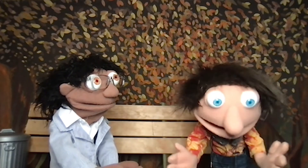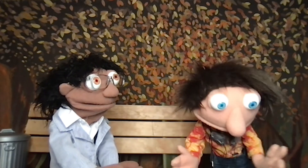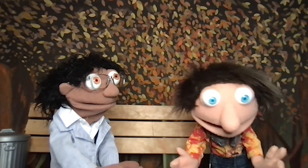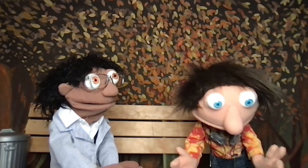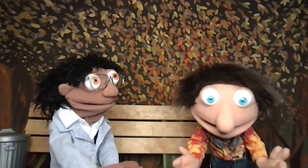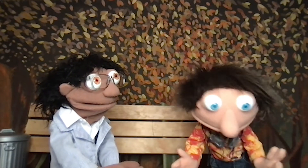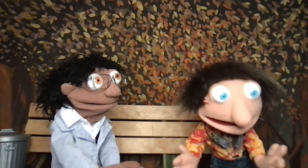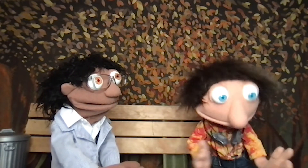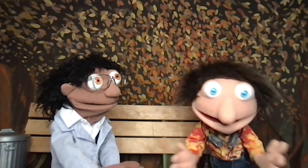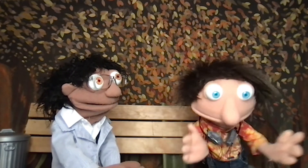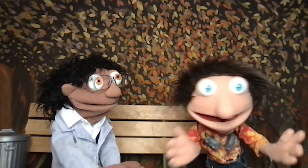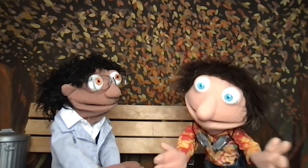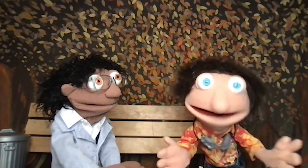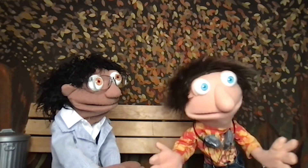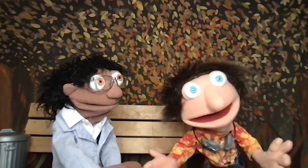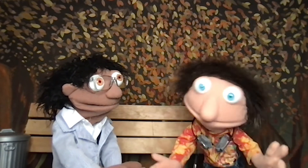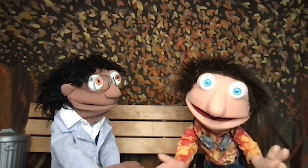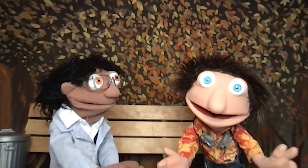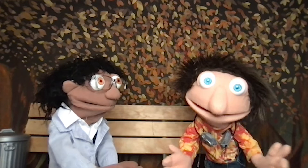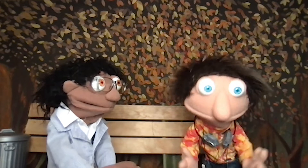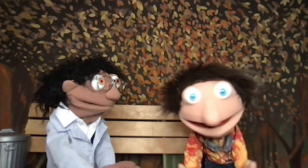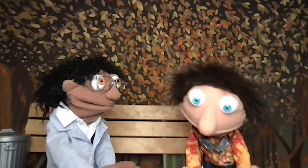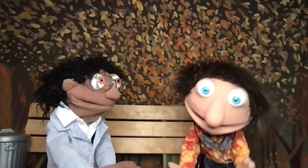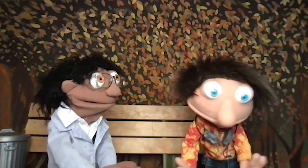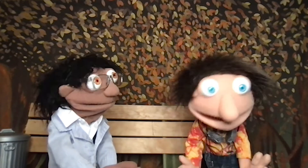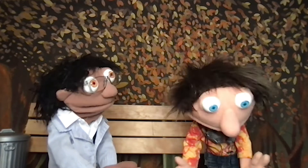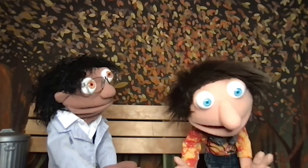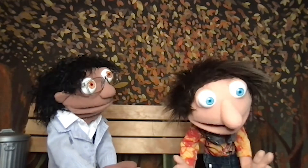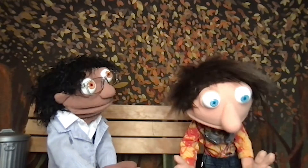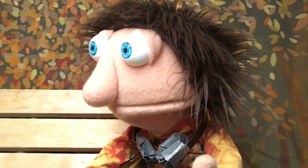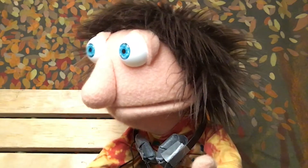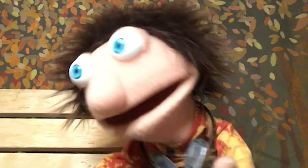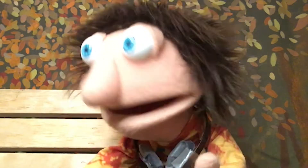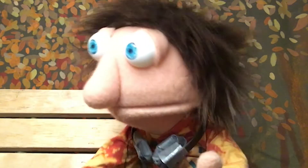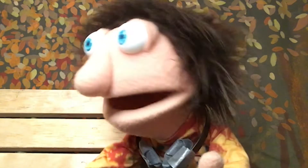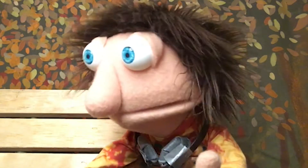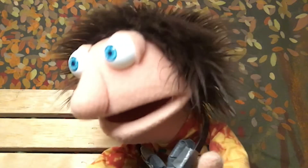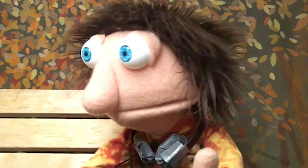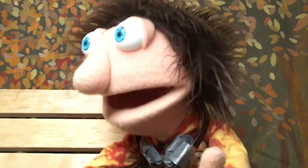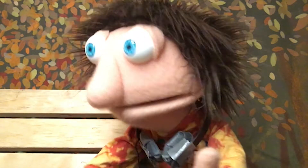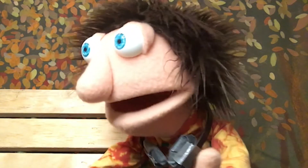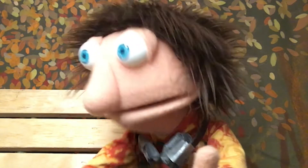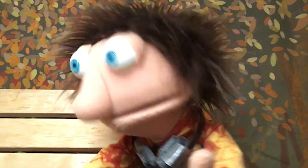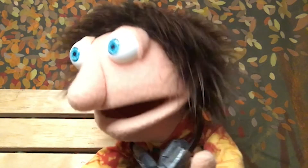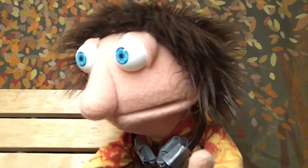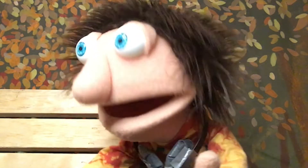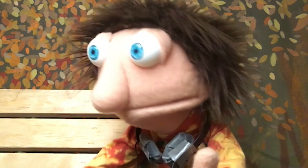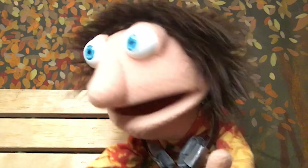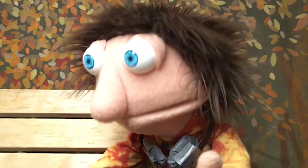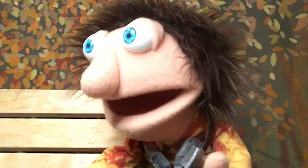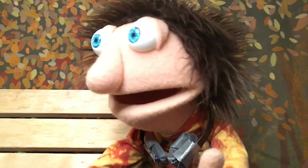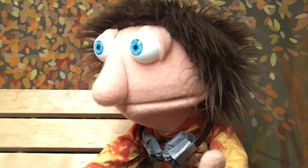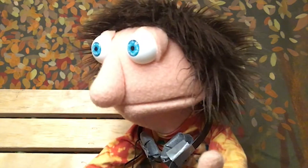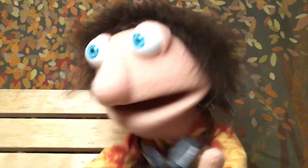guard dog collar, he thought he was better than the other animals. He thought he was in charge. I started to have nightmares about this